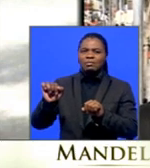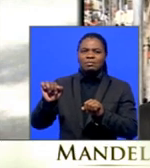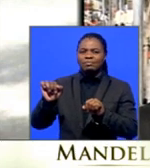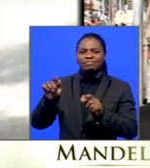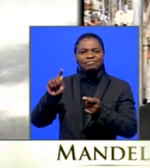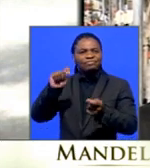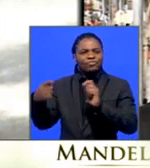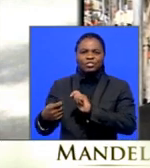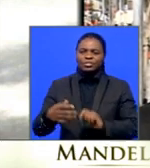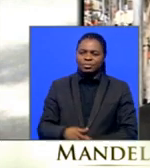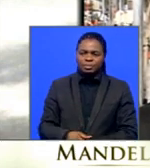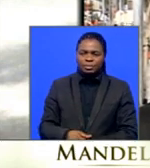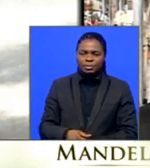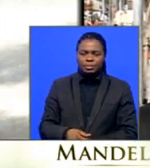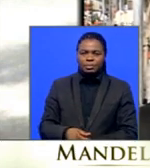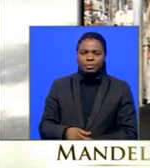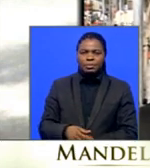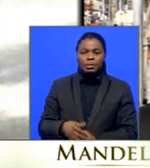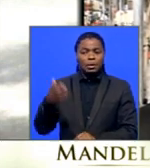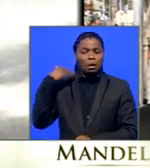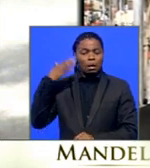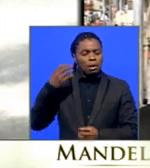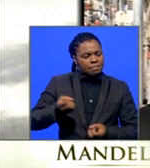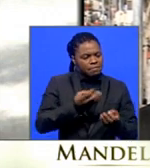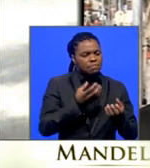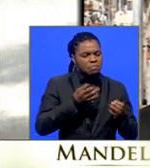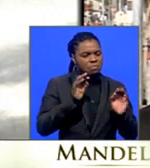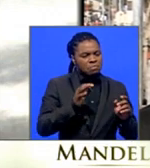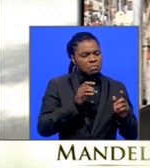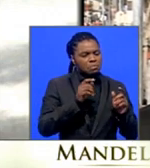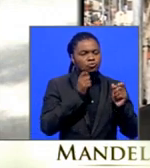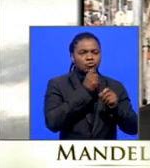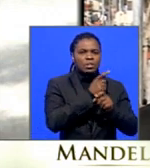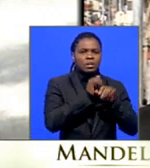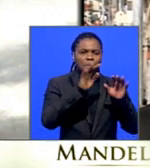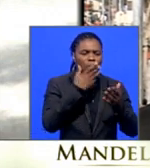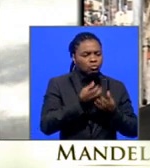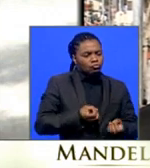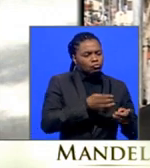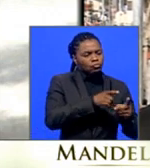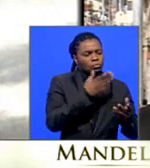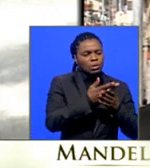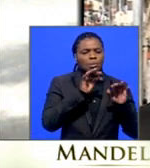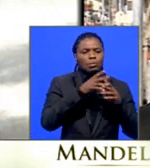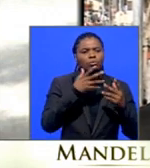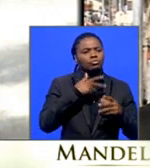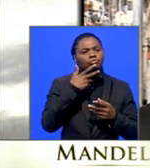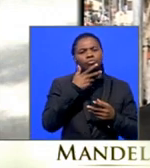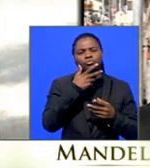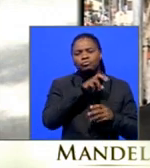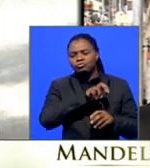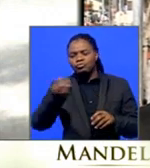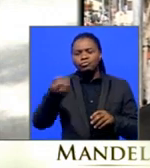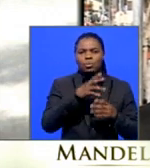permits, which were given to the taxi operators to transport the people from